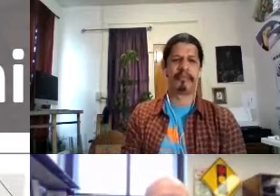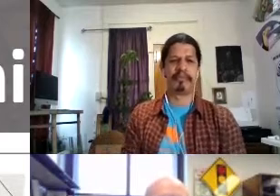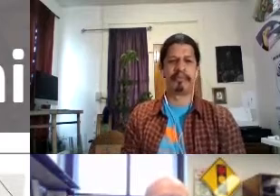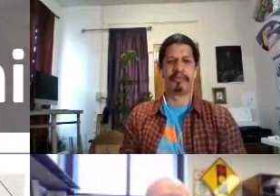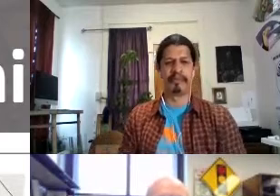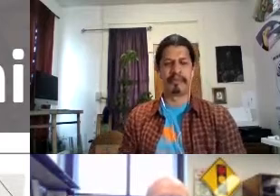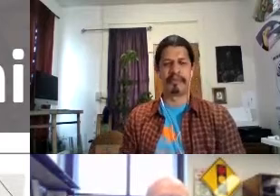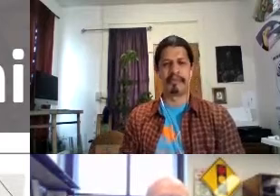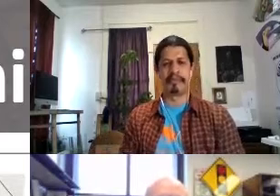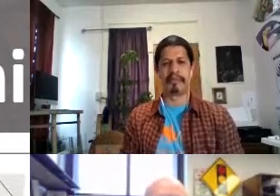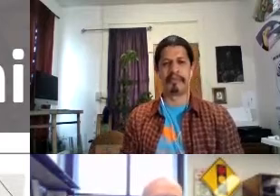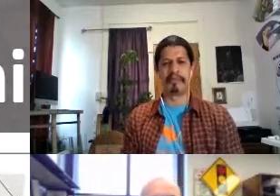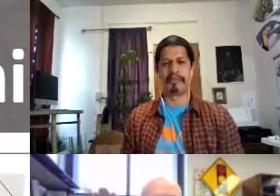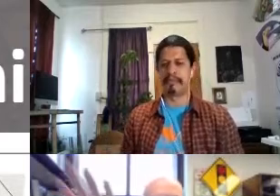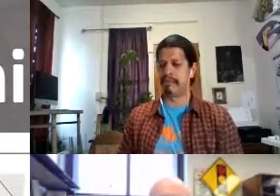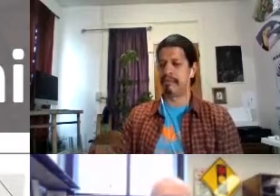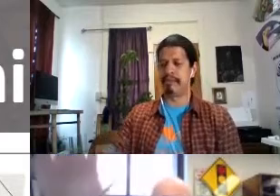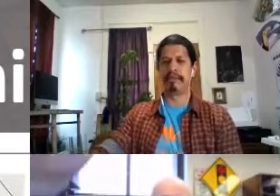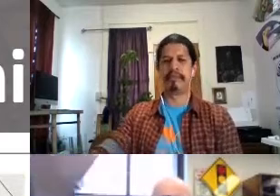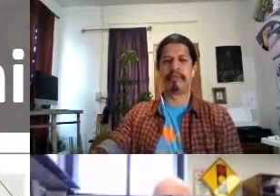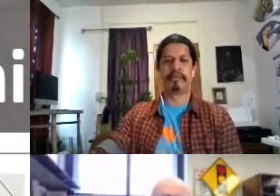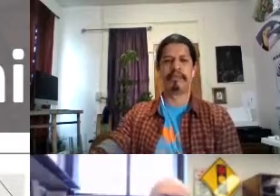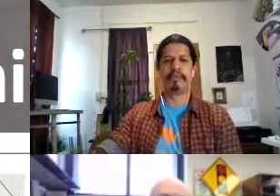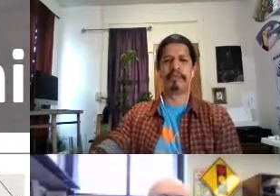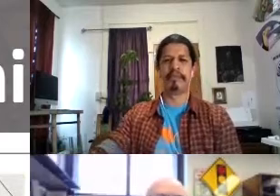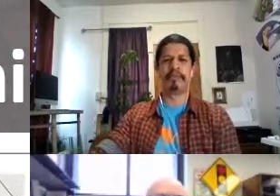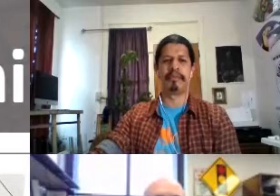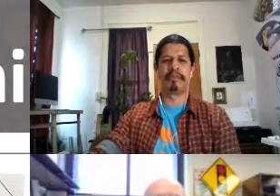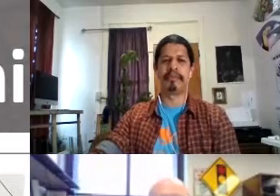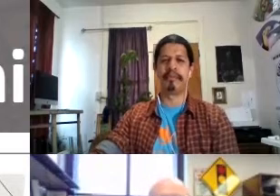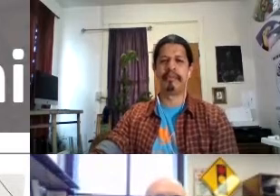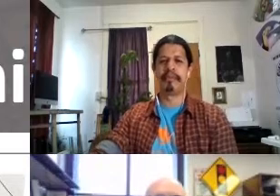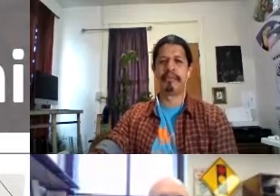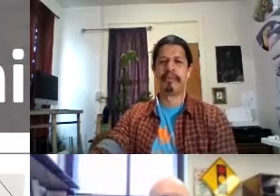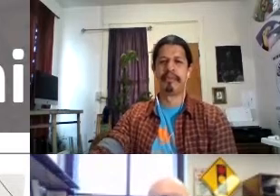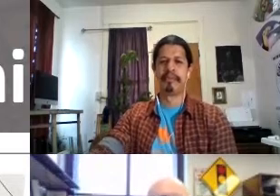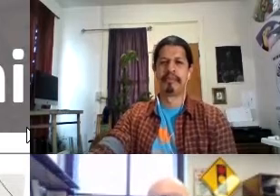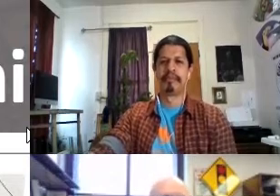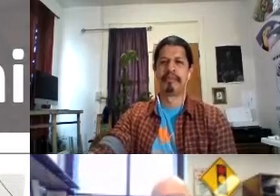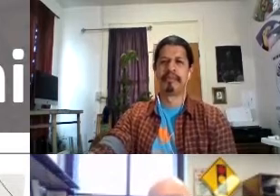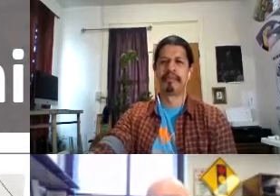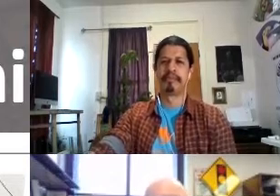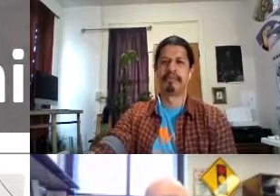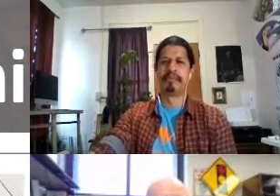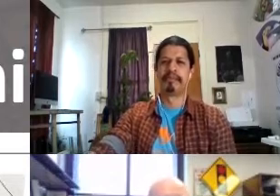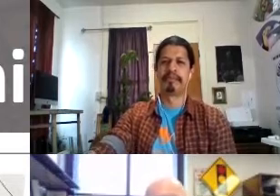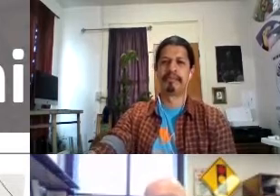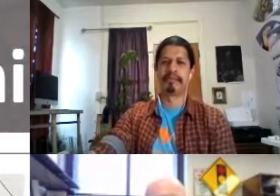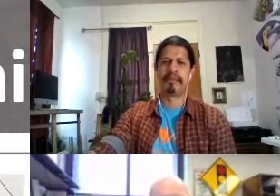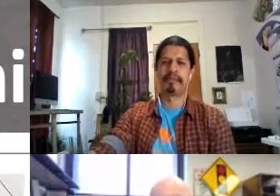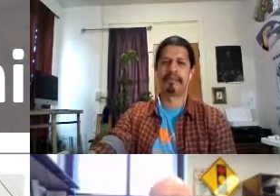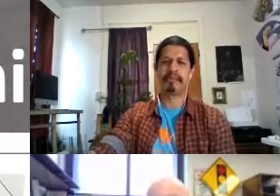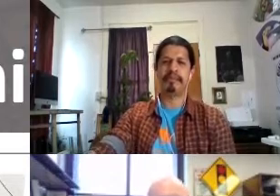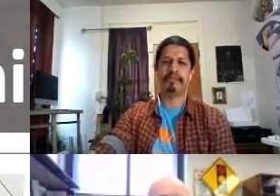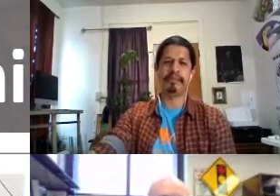buffered bike lanes on the southern side for as long as space allows. And then when we get